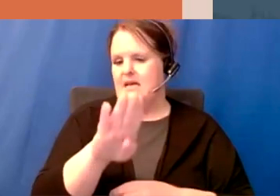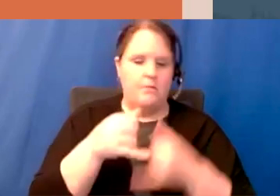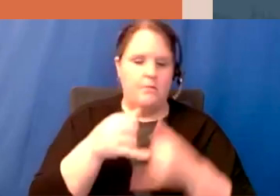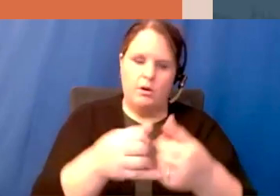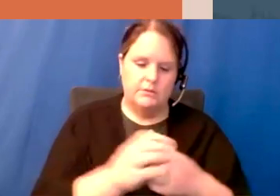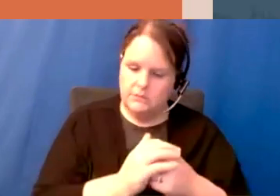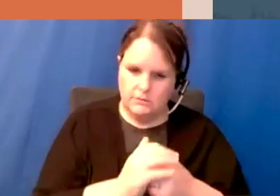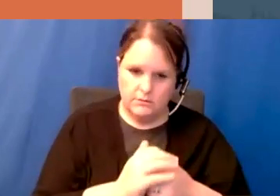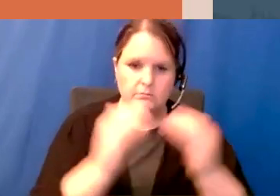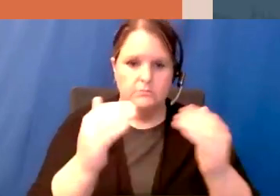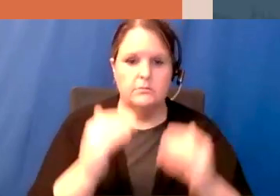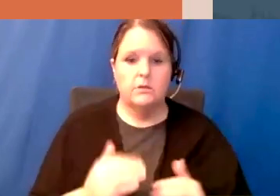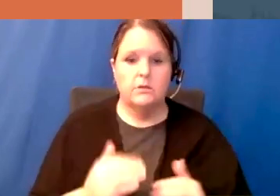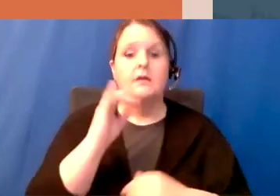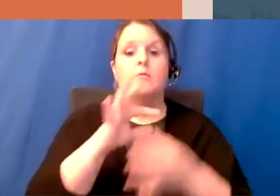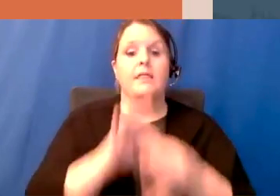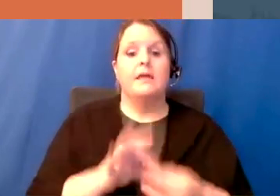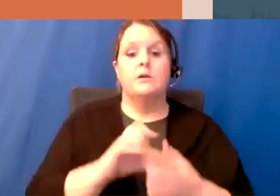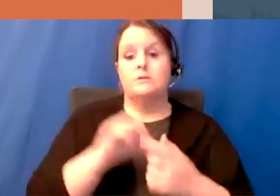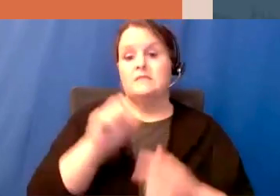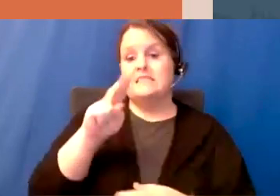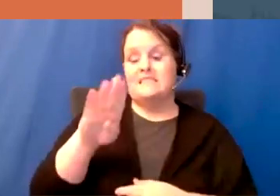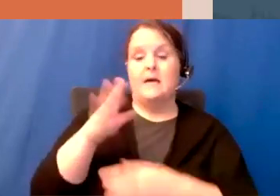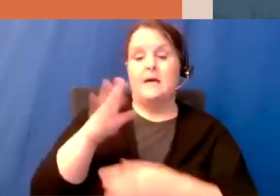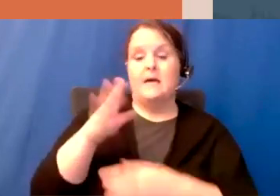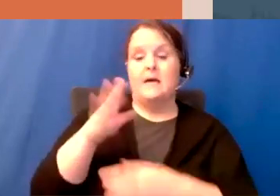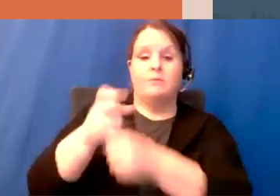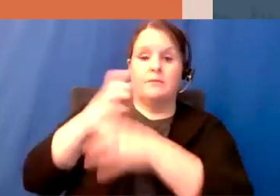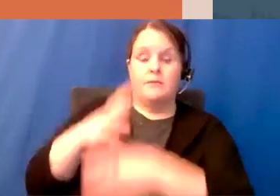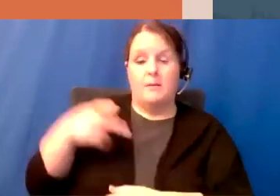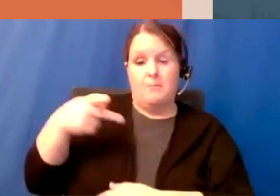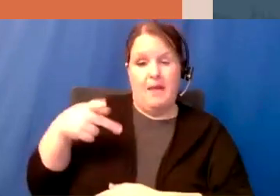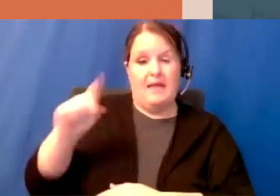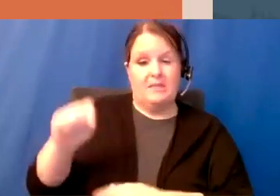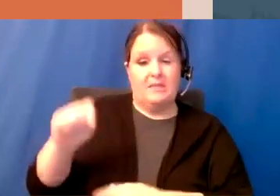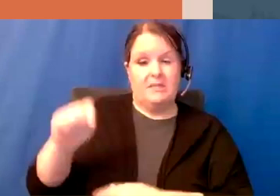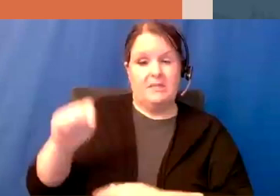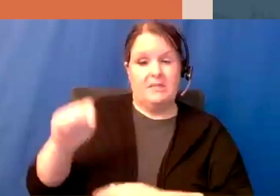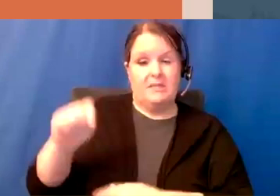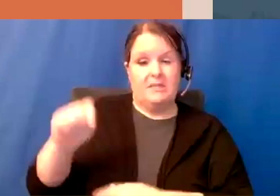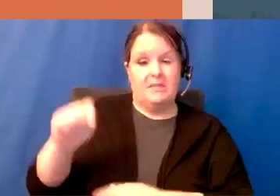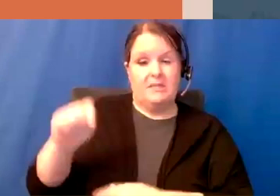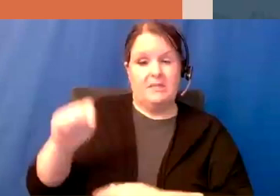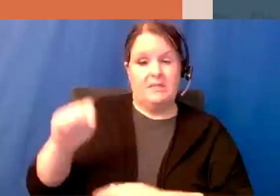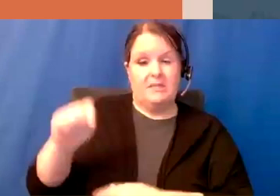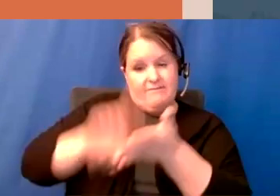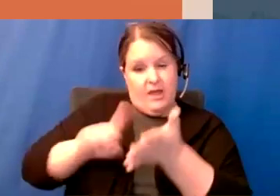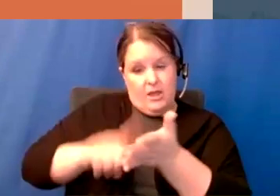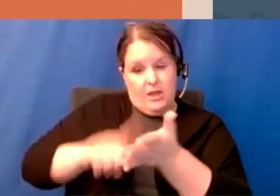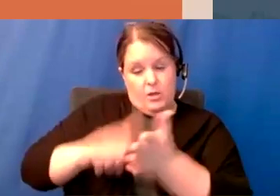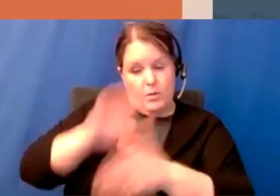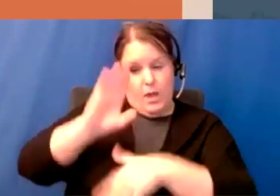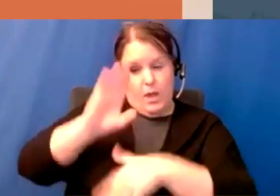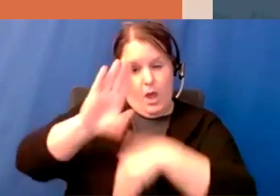Next one, when it comes to subrecipients, pass-through entities must evaluate all of the following except none of the